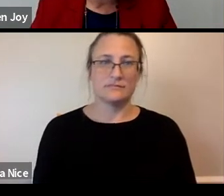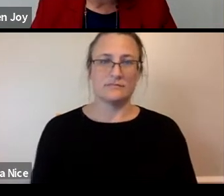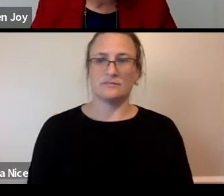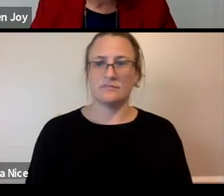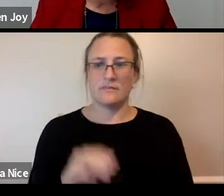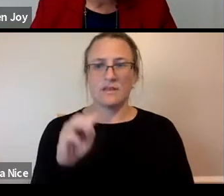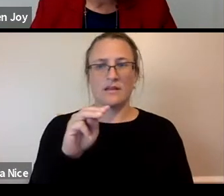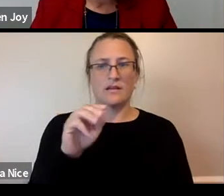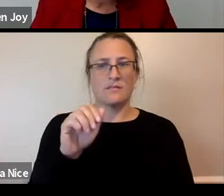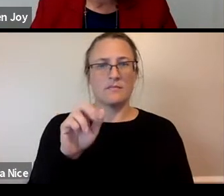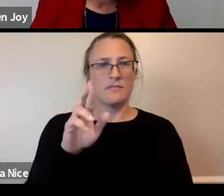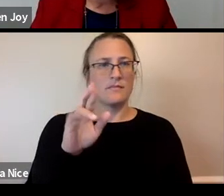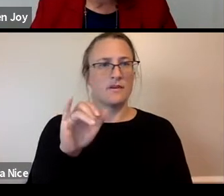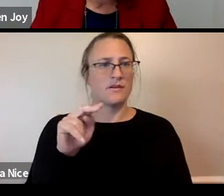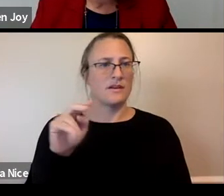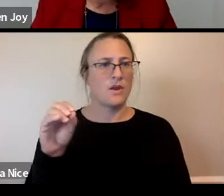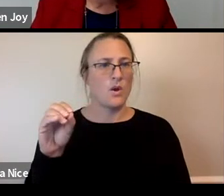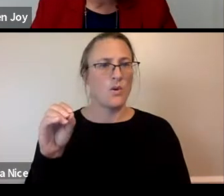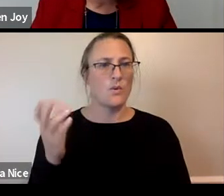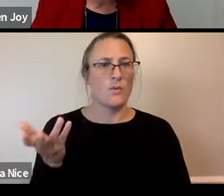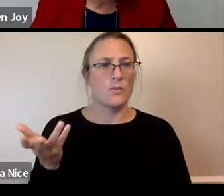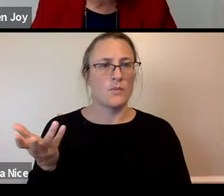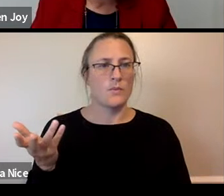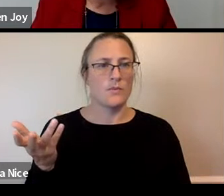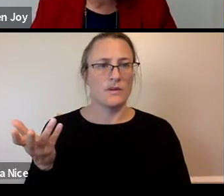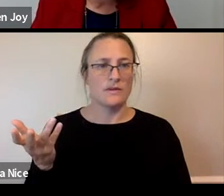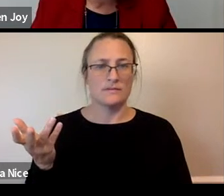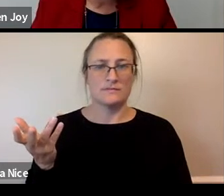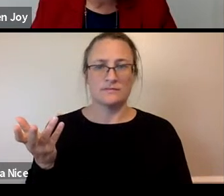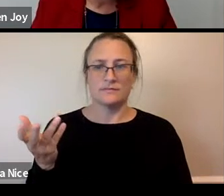Marino, do we have you there?